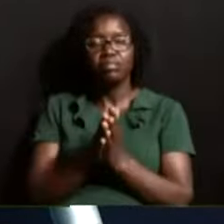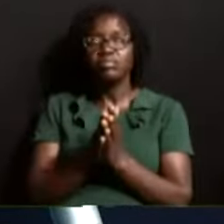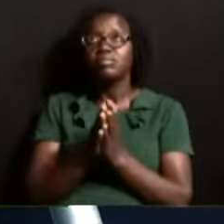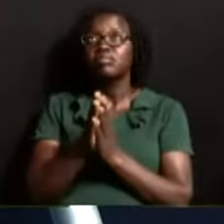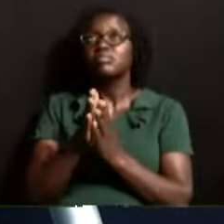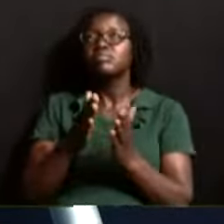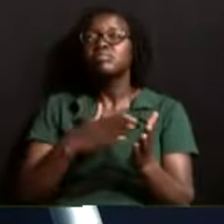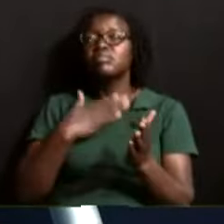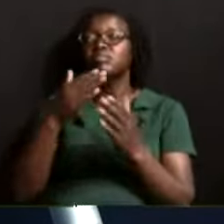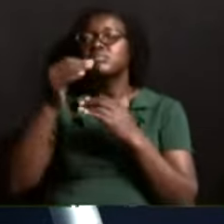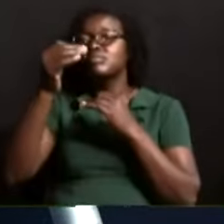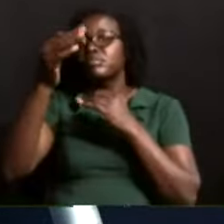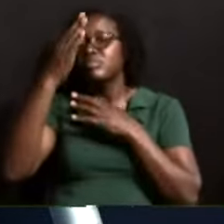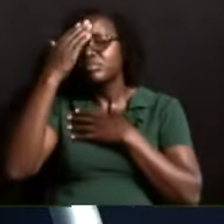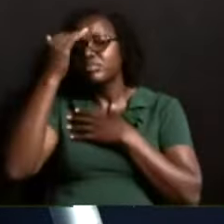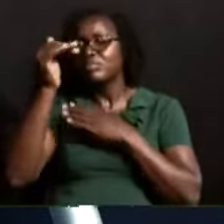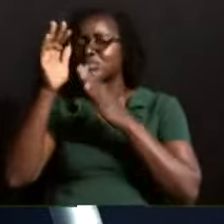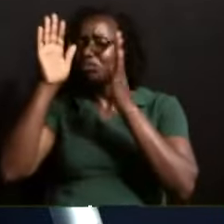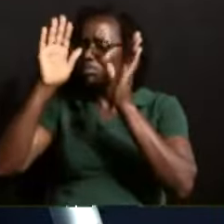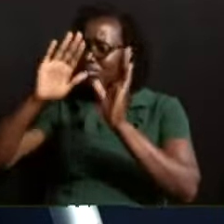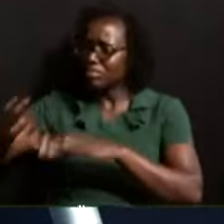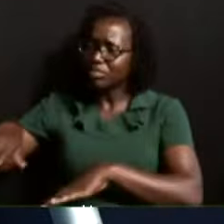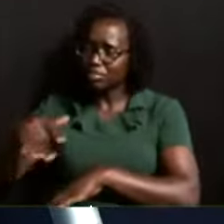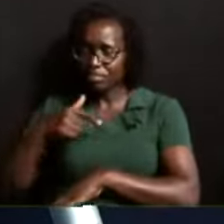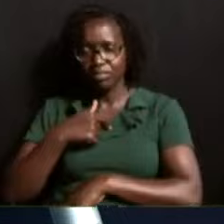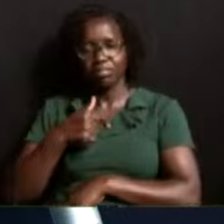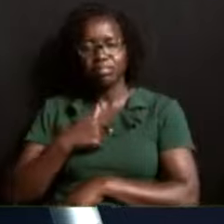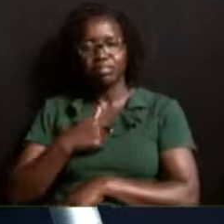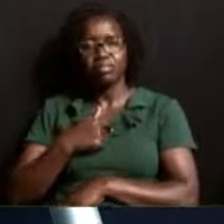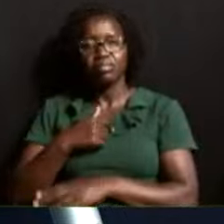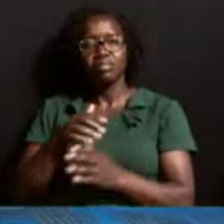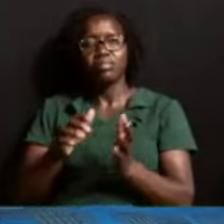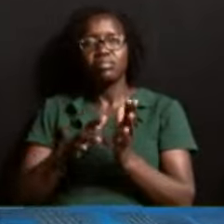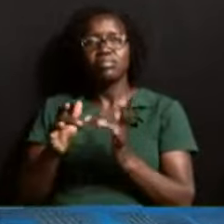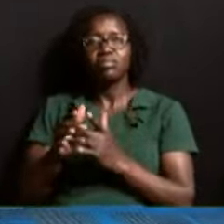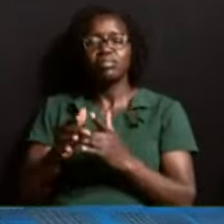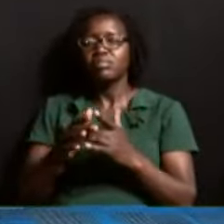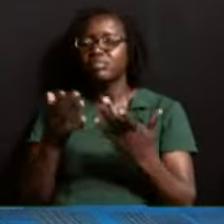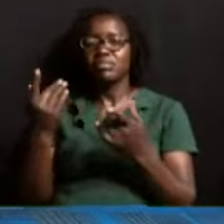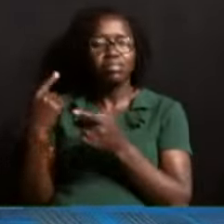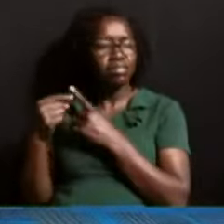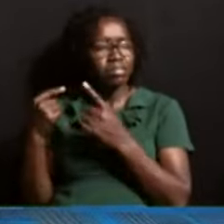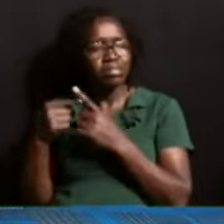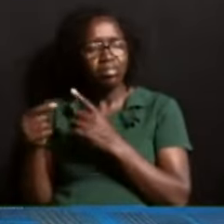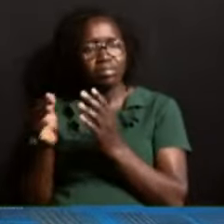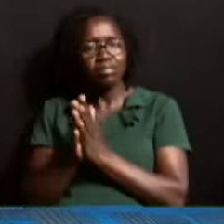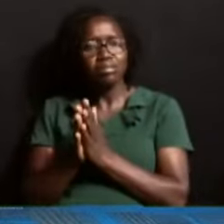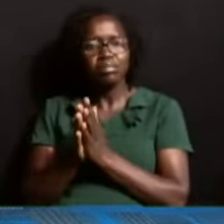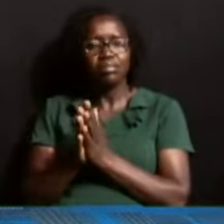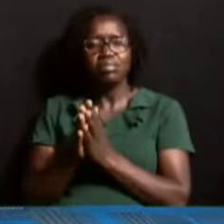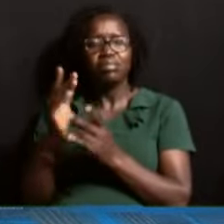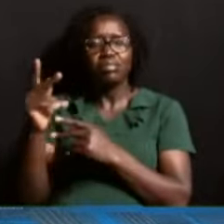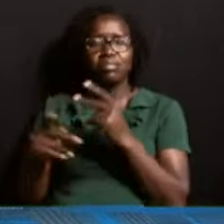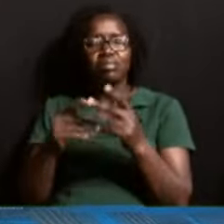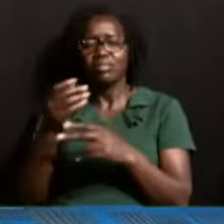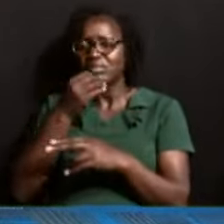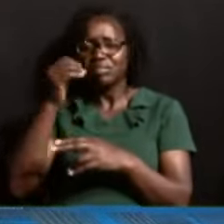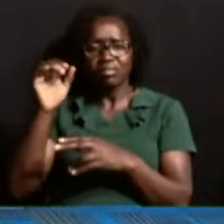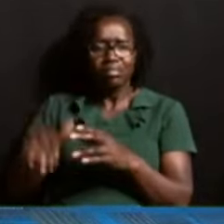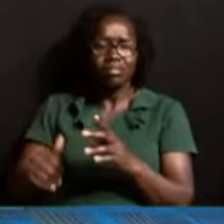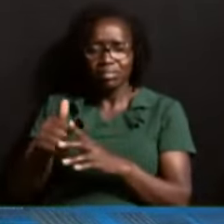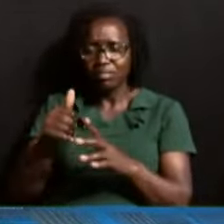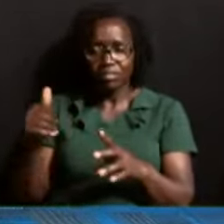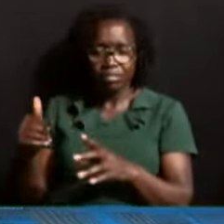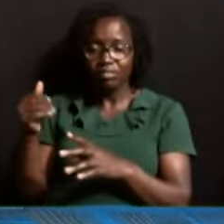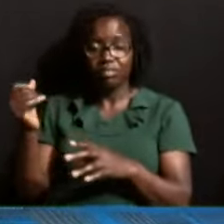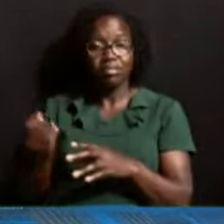my God, why have you forsaken me? Jesus has gone through the process of rejection. He understands